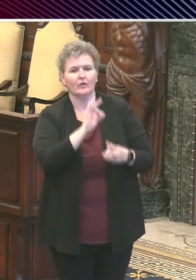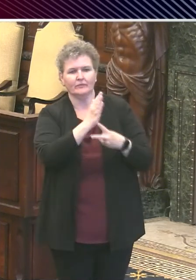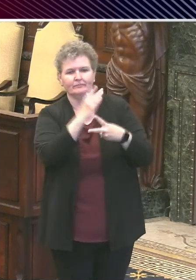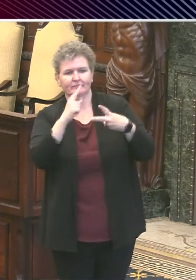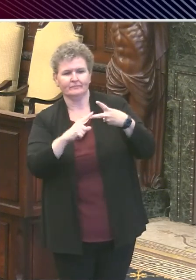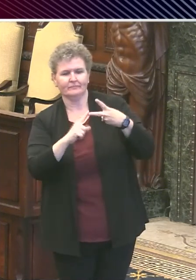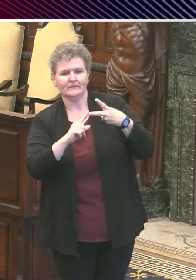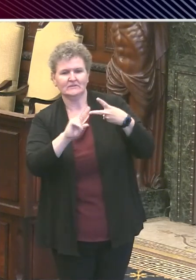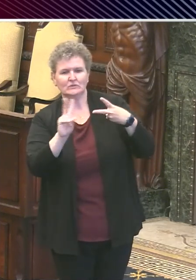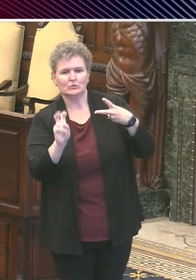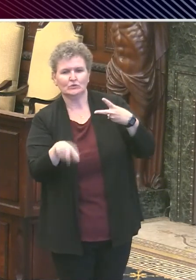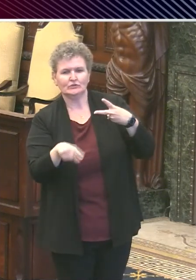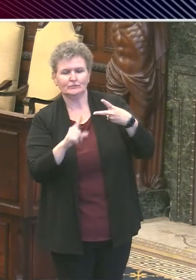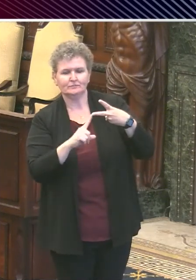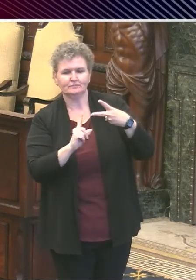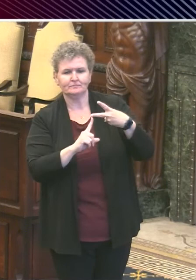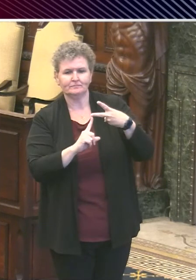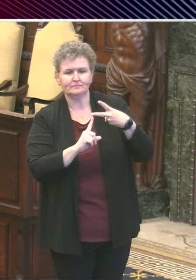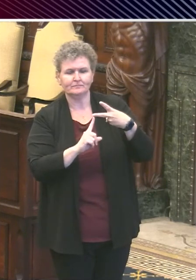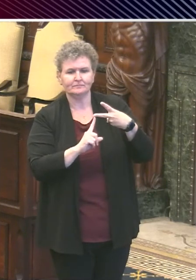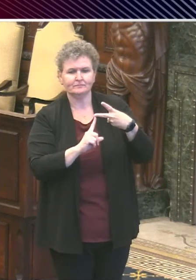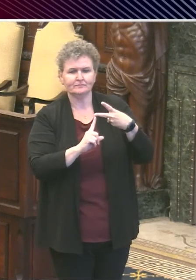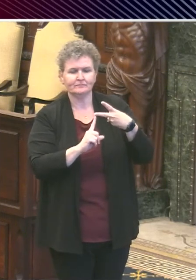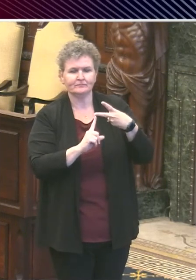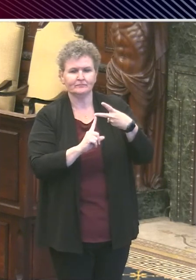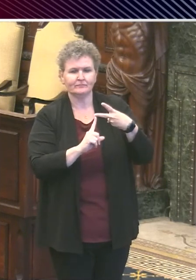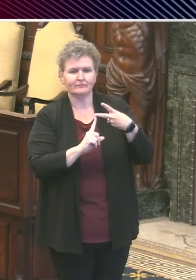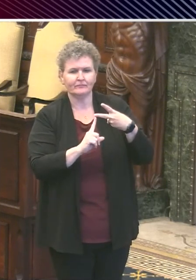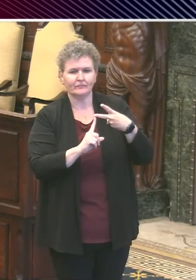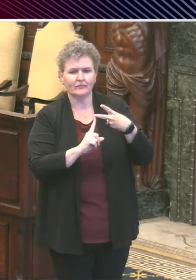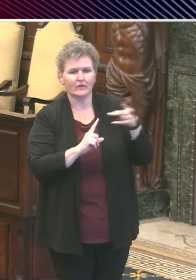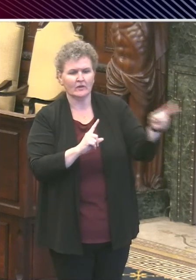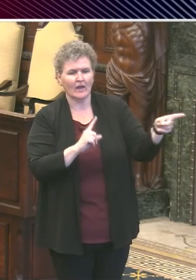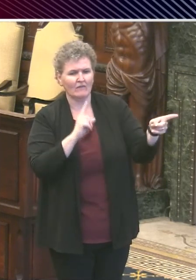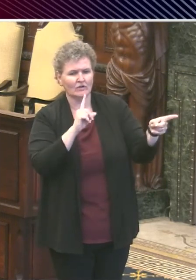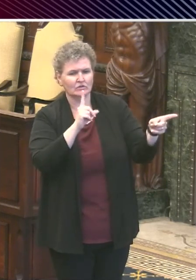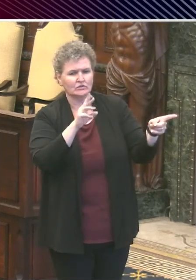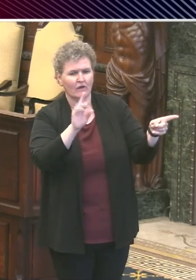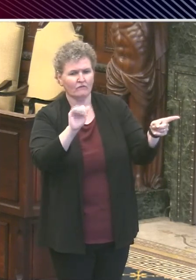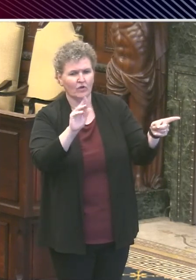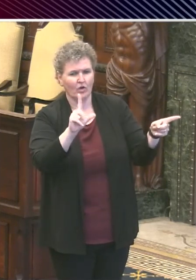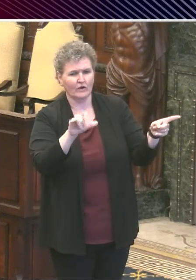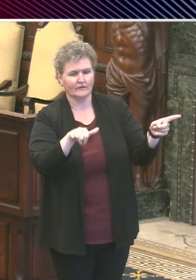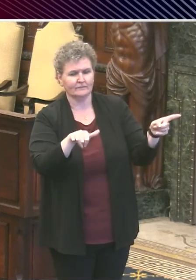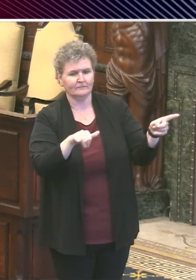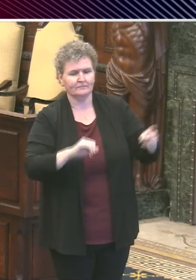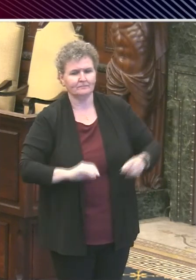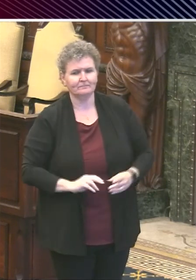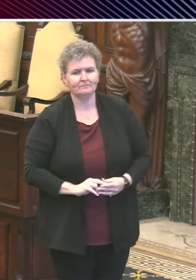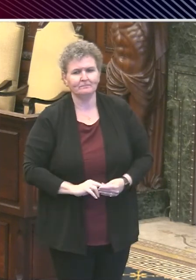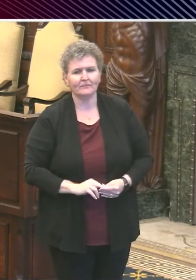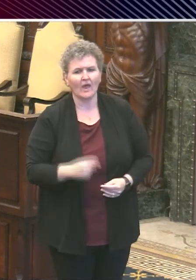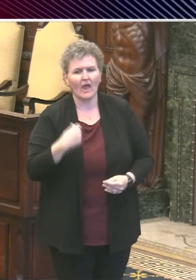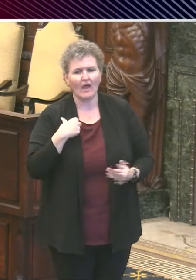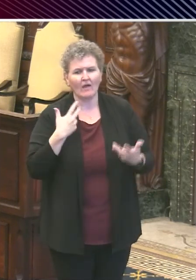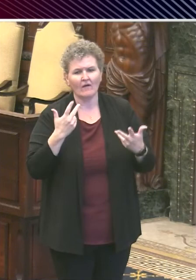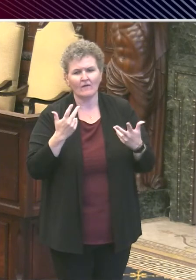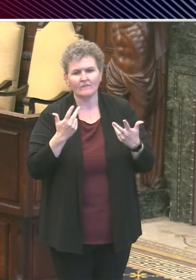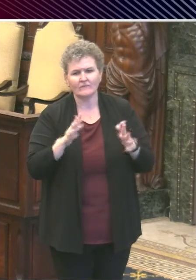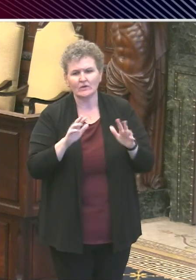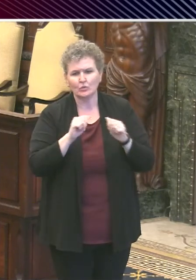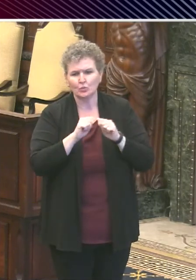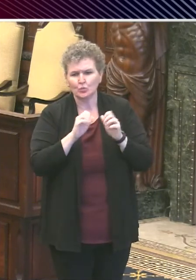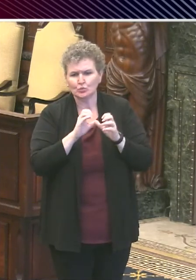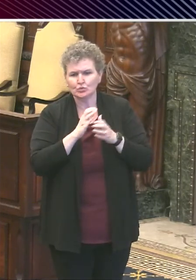question is regarding for Dr. Farley. When we look at the